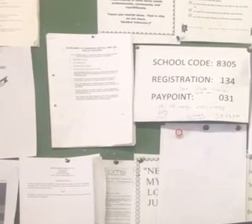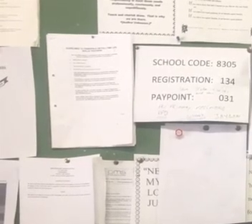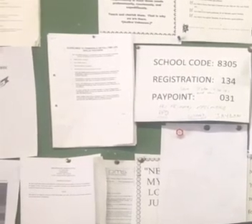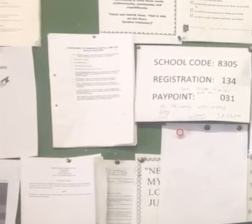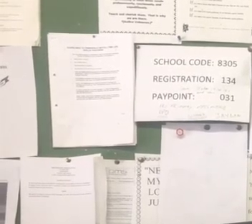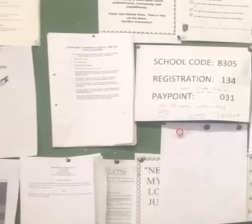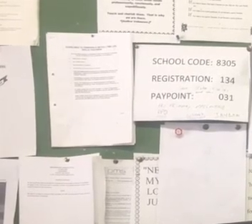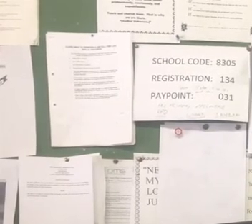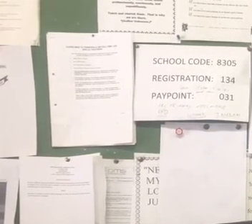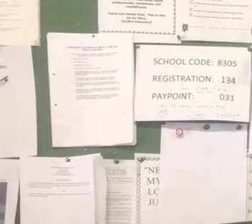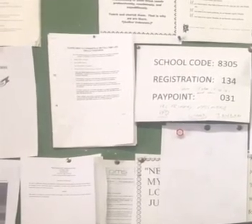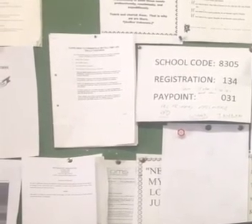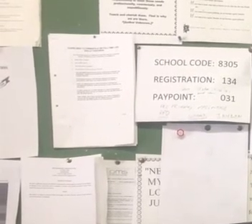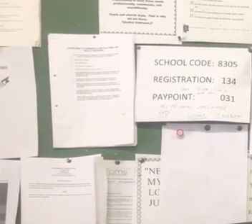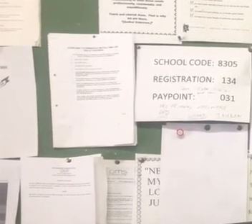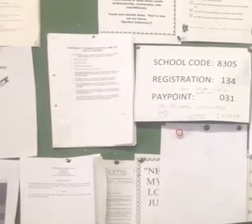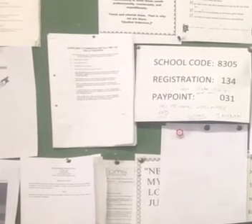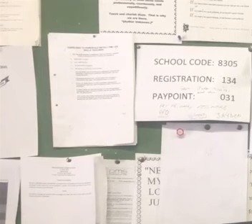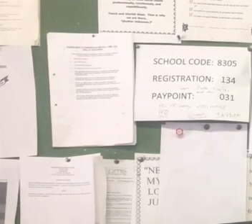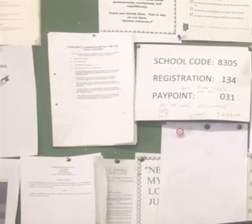So we have received